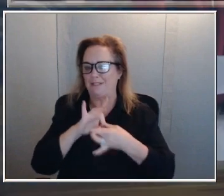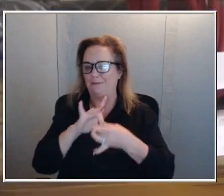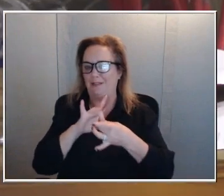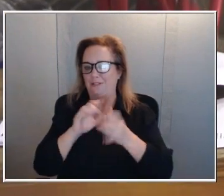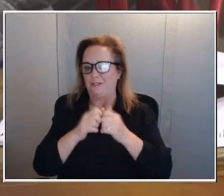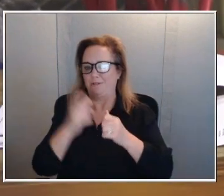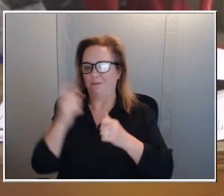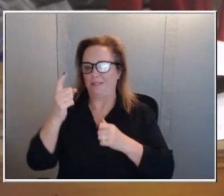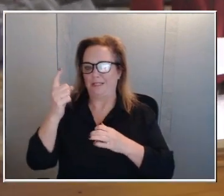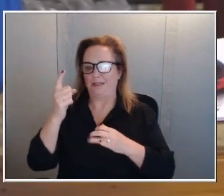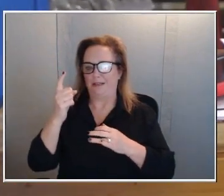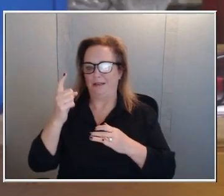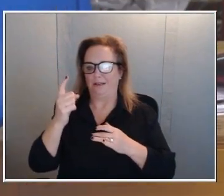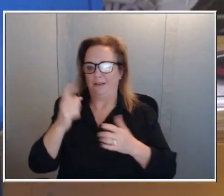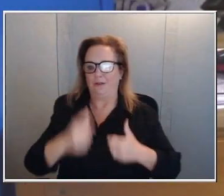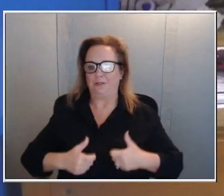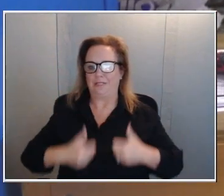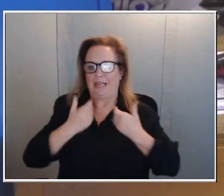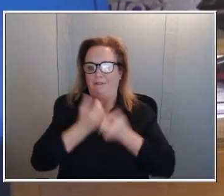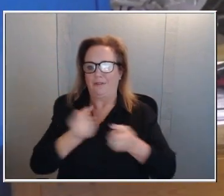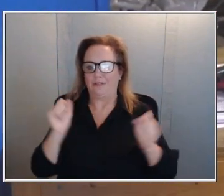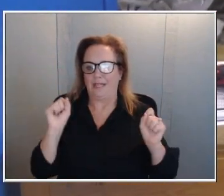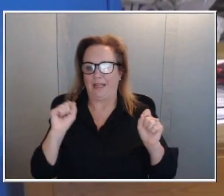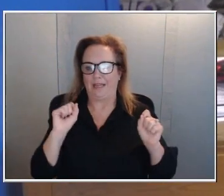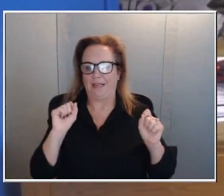somebody whose life you saved?